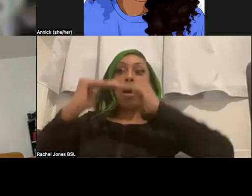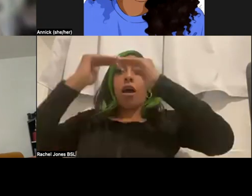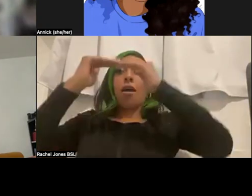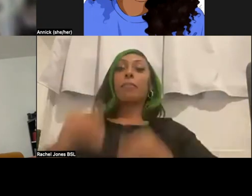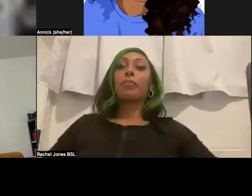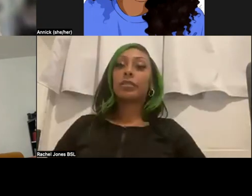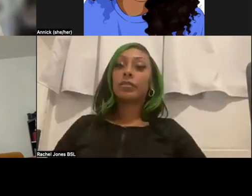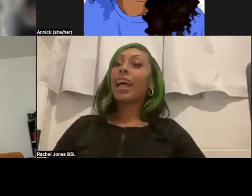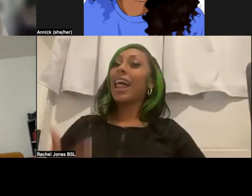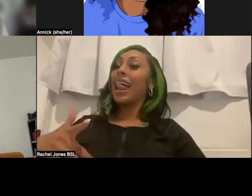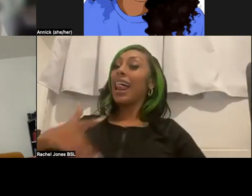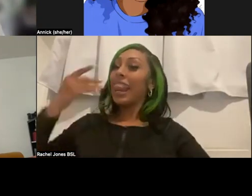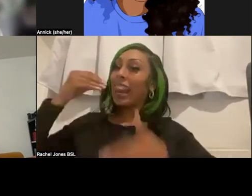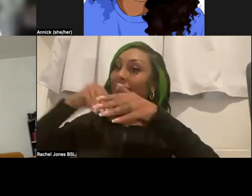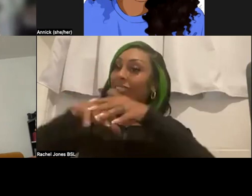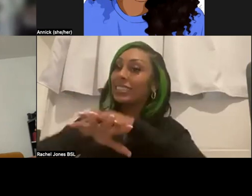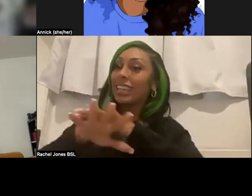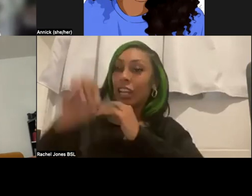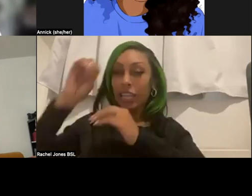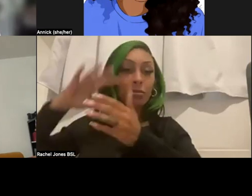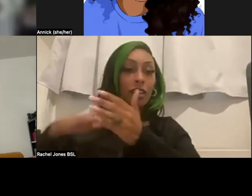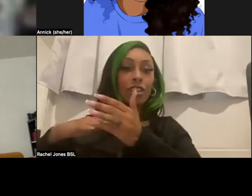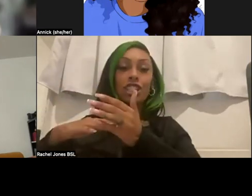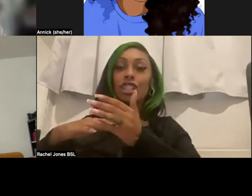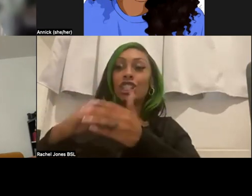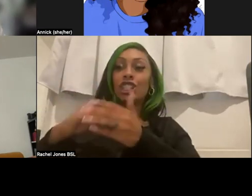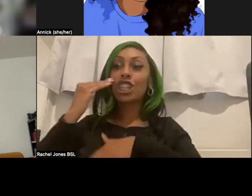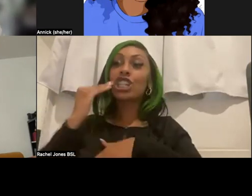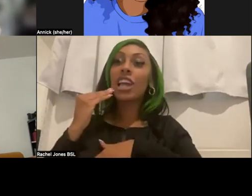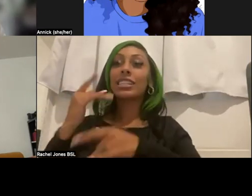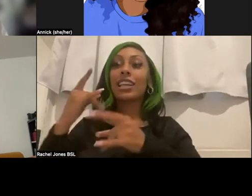lived experiences of impairment and gender and sexual diversity.